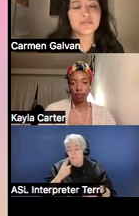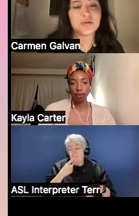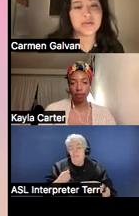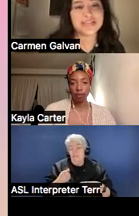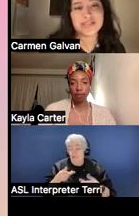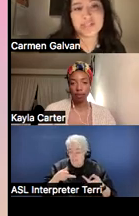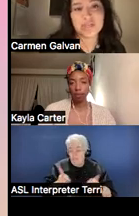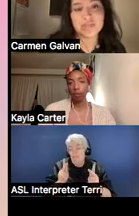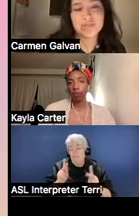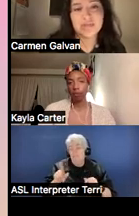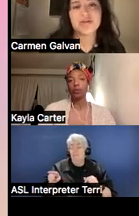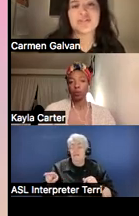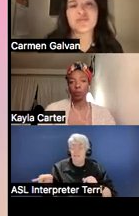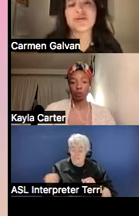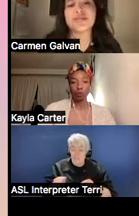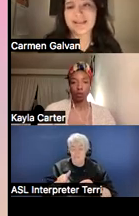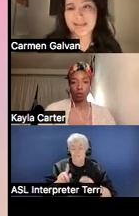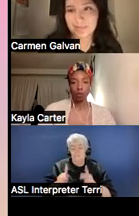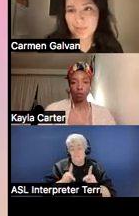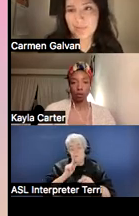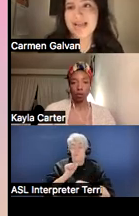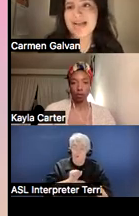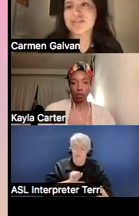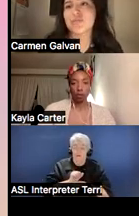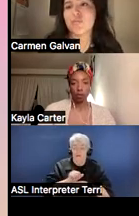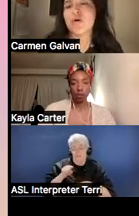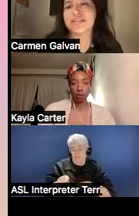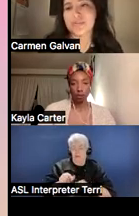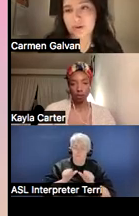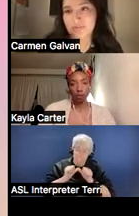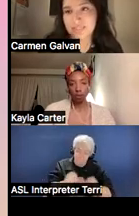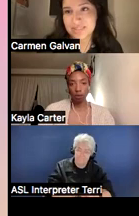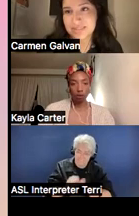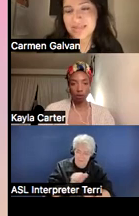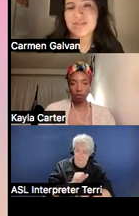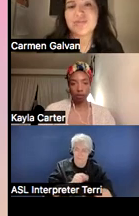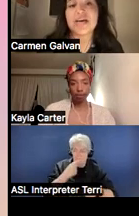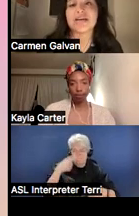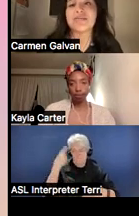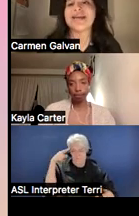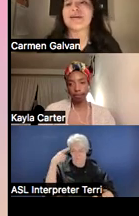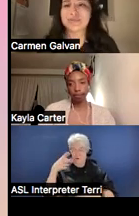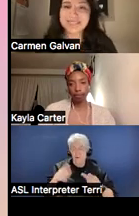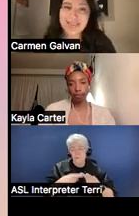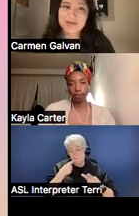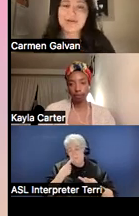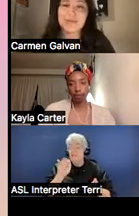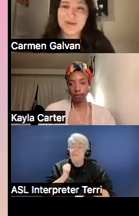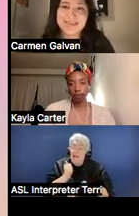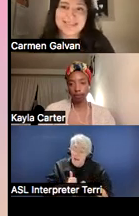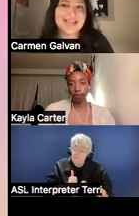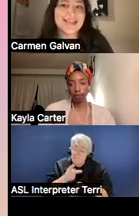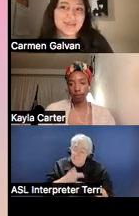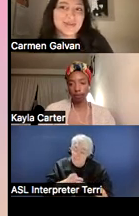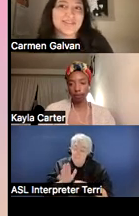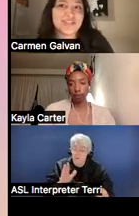for employee retention, which is what you tell them when they ask you, what is the point of this? You tell them it helps retain your